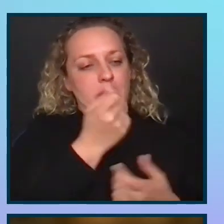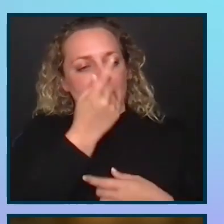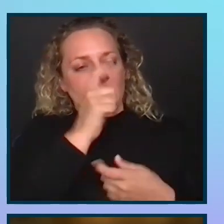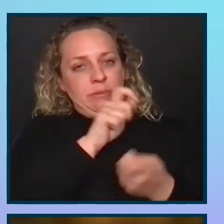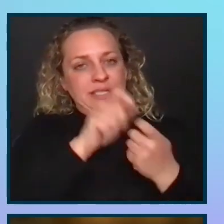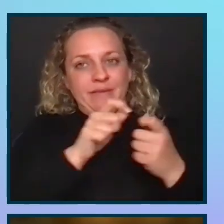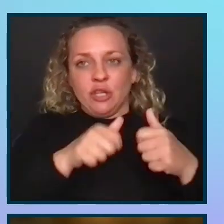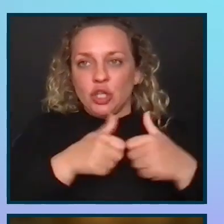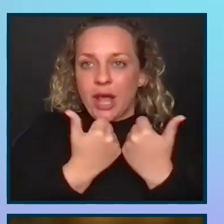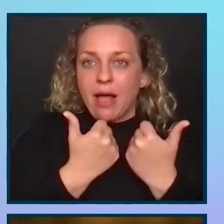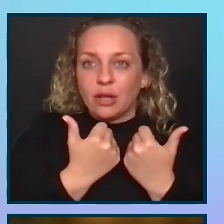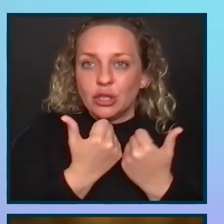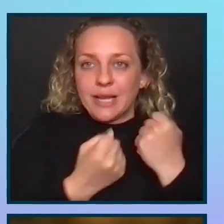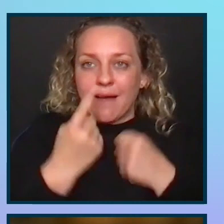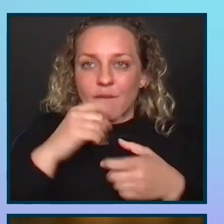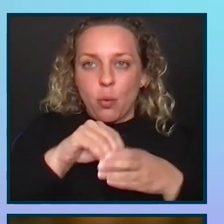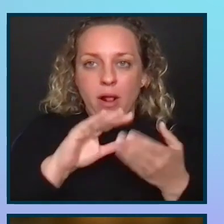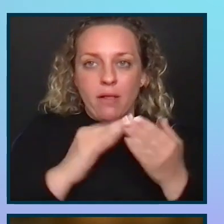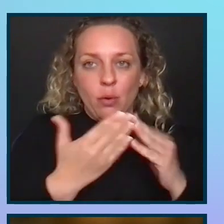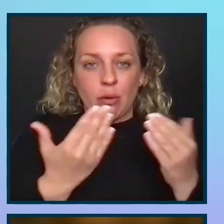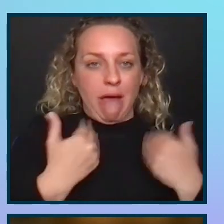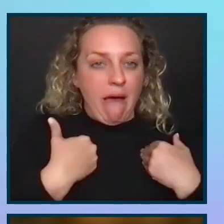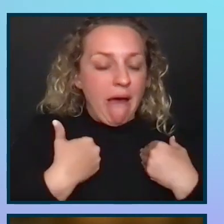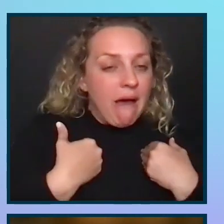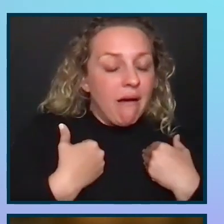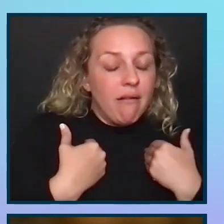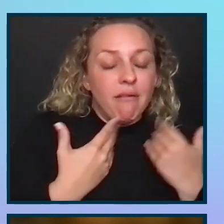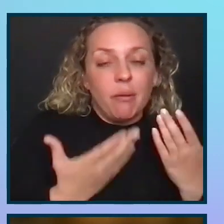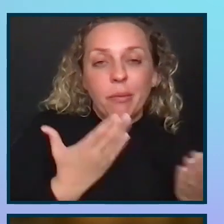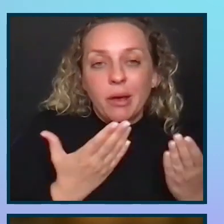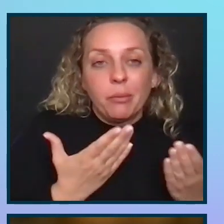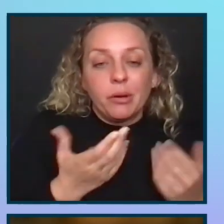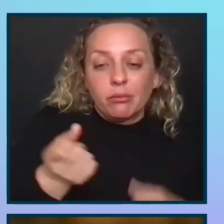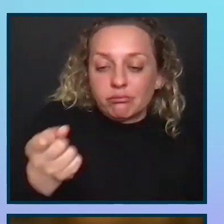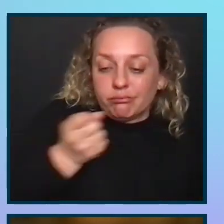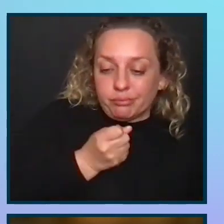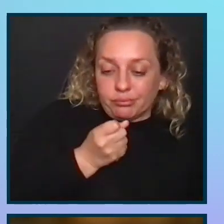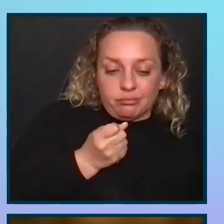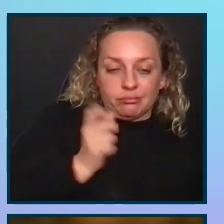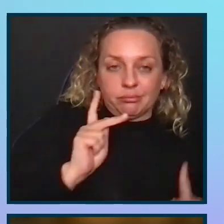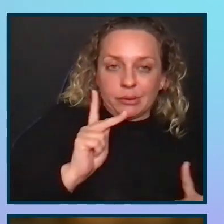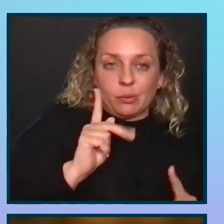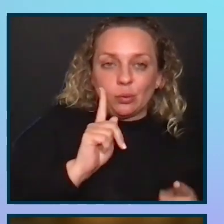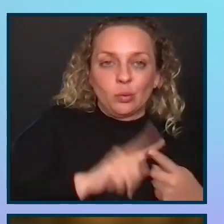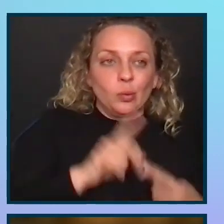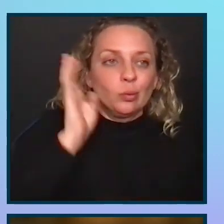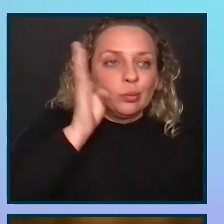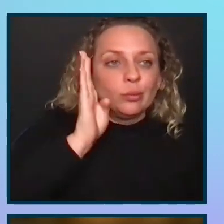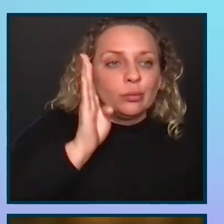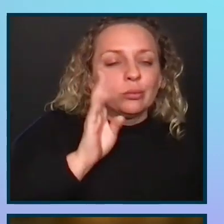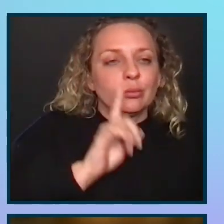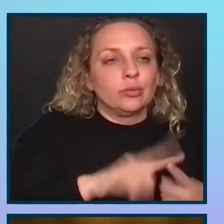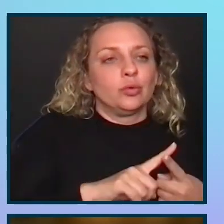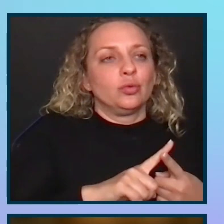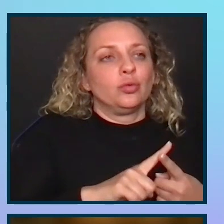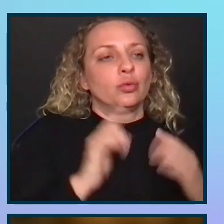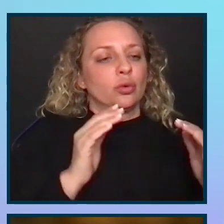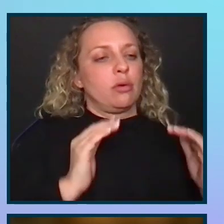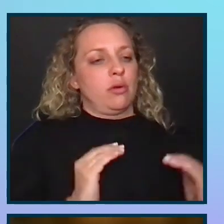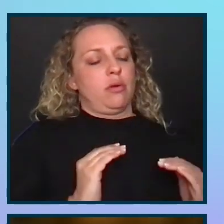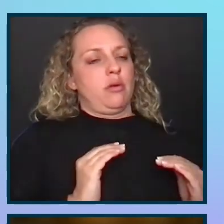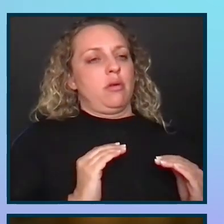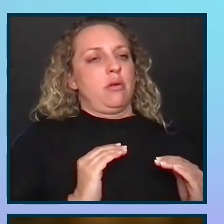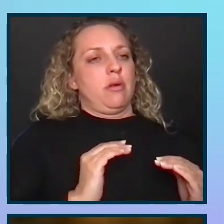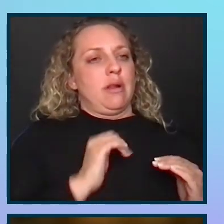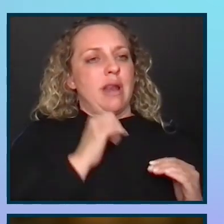specific challenges that anyone in the community may have. We want to bring in guests. So the idea here is really to humanize our efforts, really help to